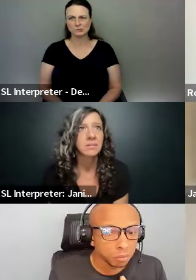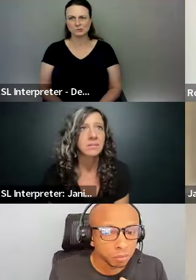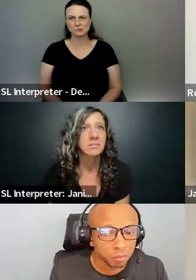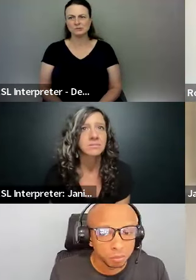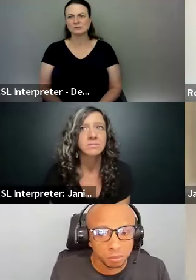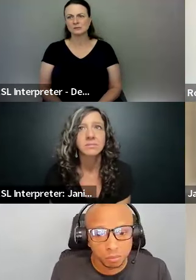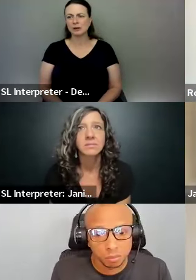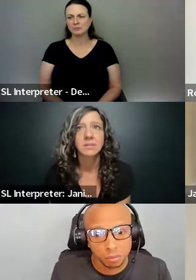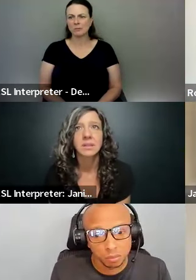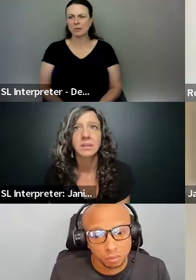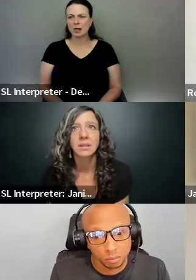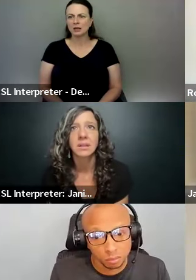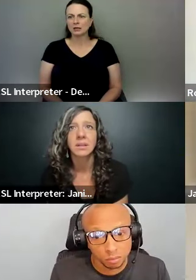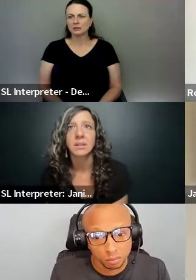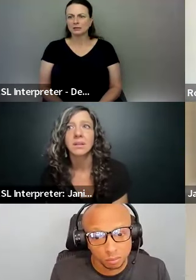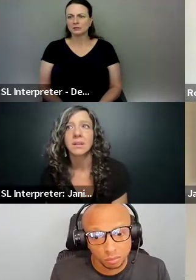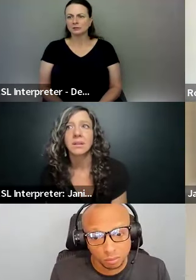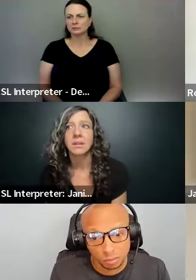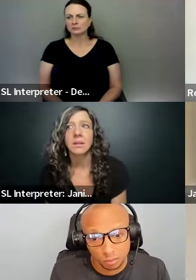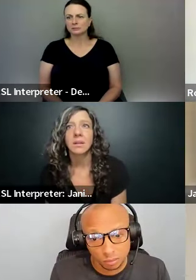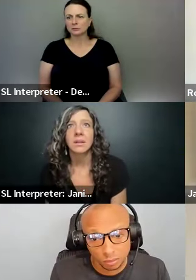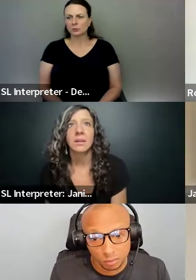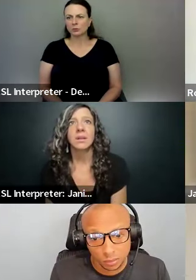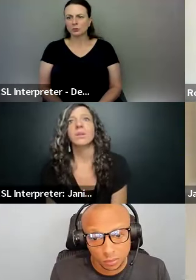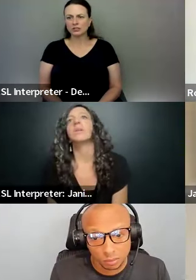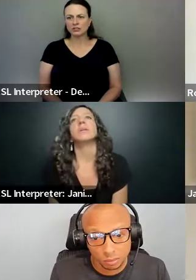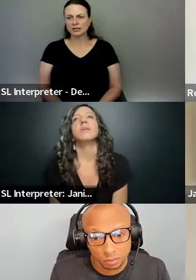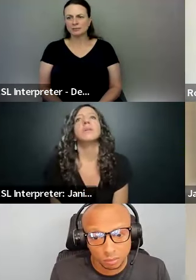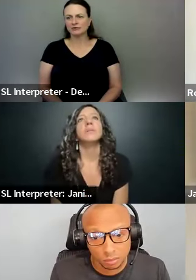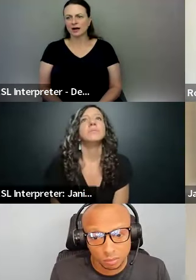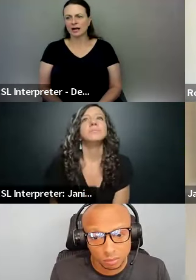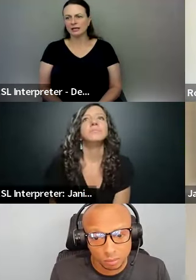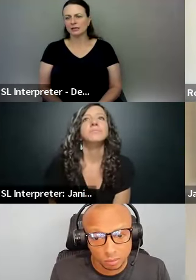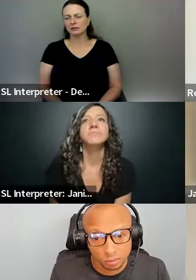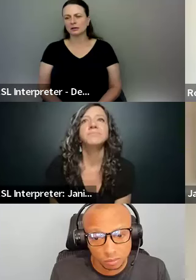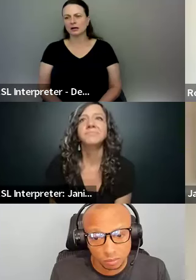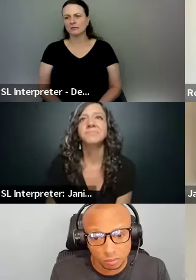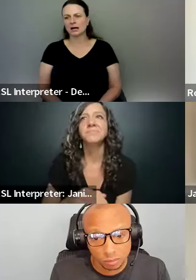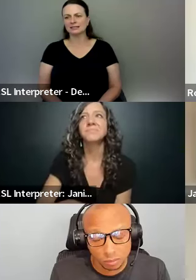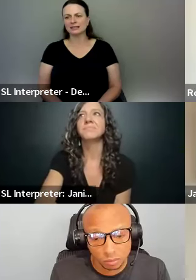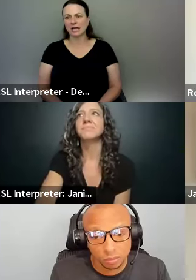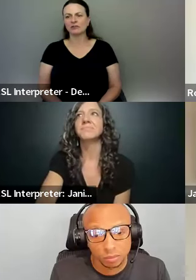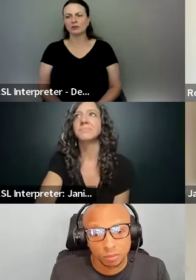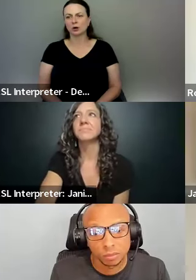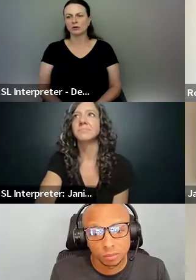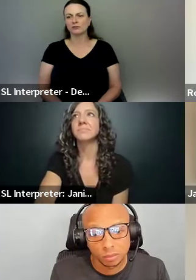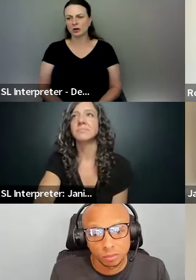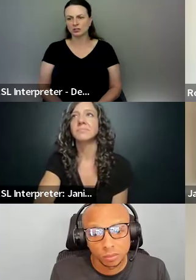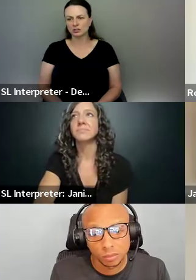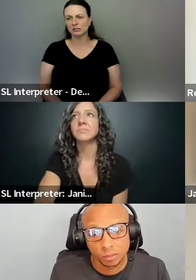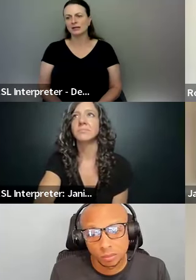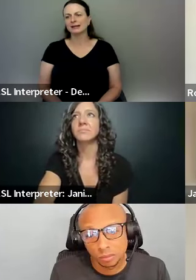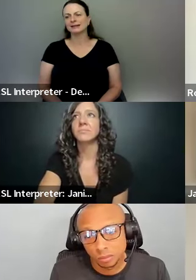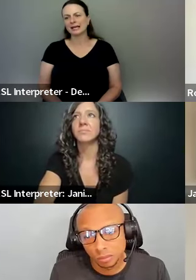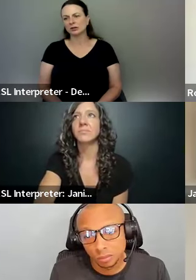right. Okay. And just... We're just trying to provide a sign for the word